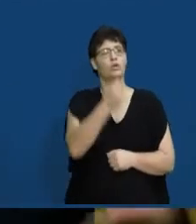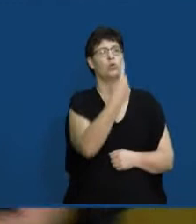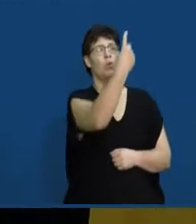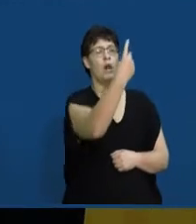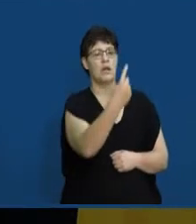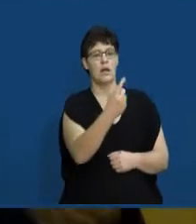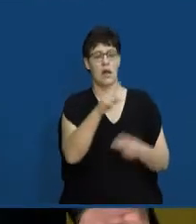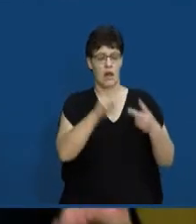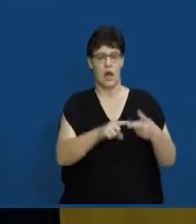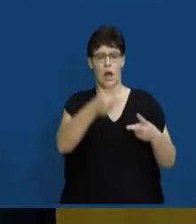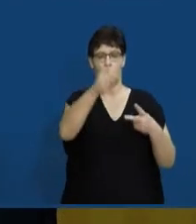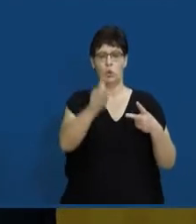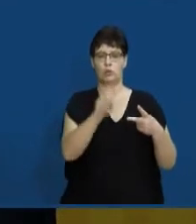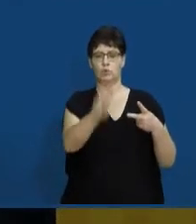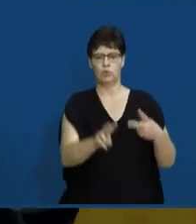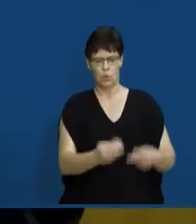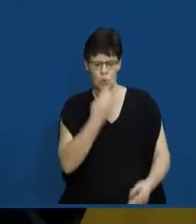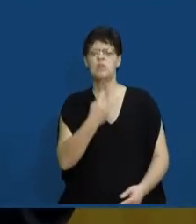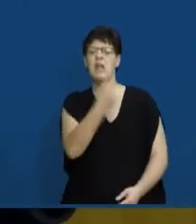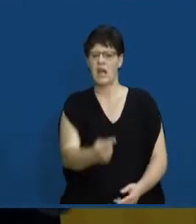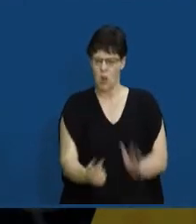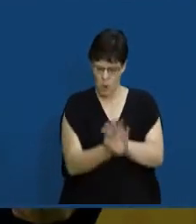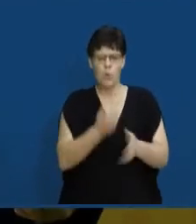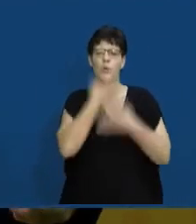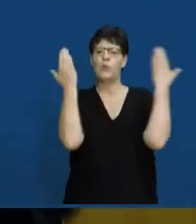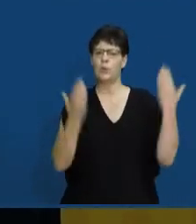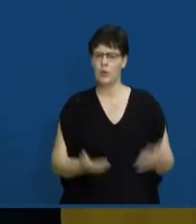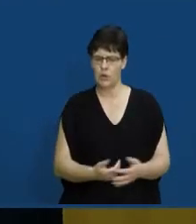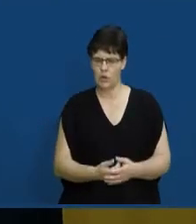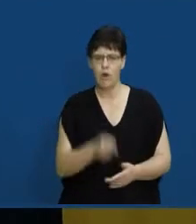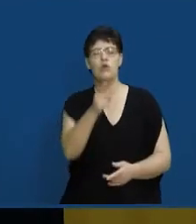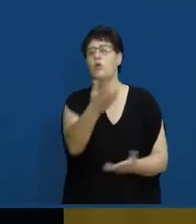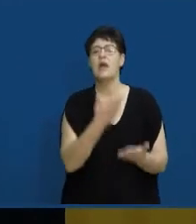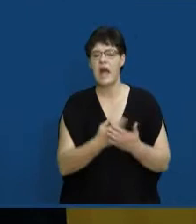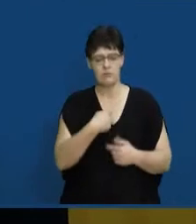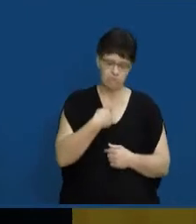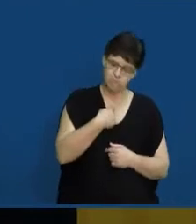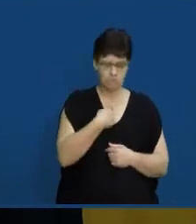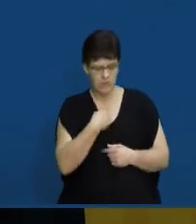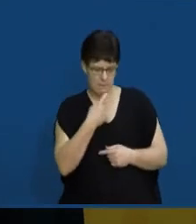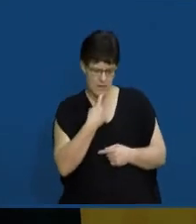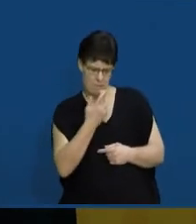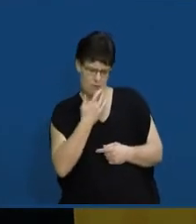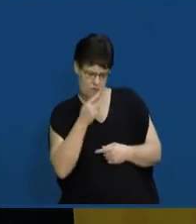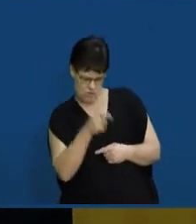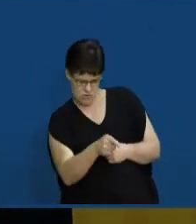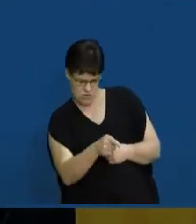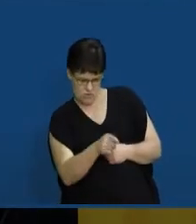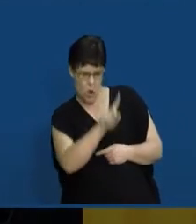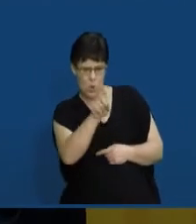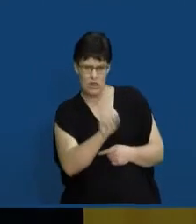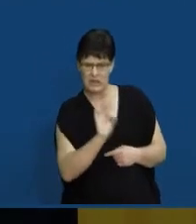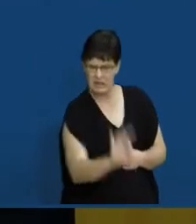first. Which law says do 1 first? Nothing. You start where you prefer. If you prefer